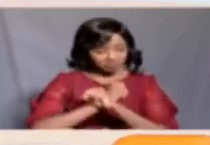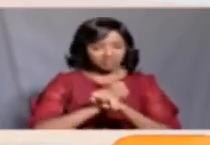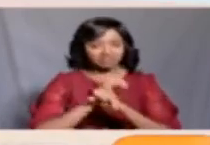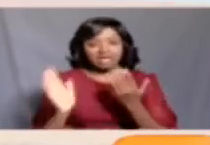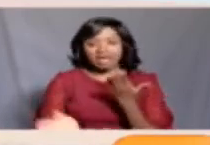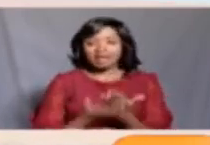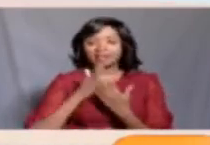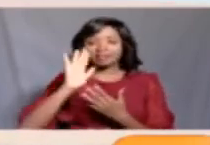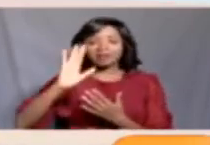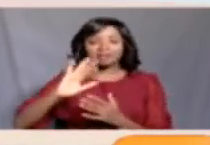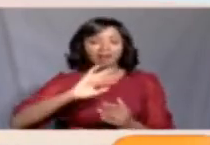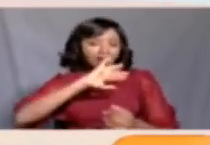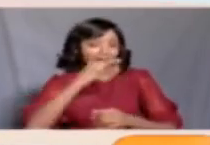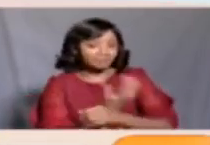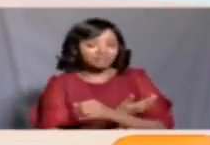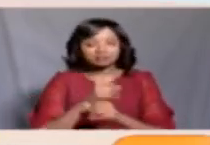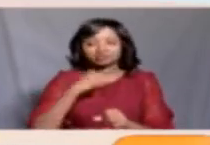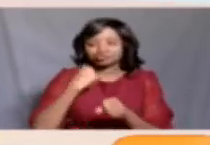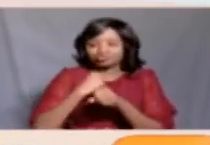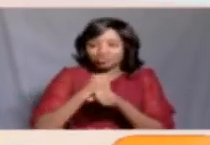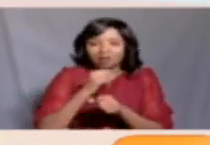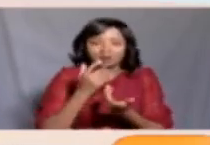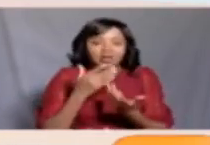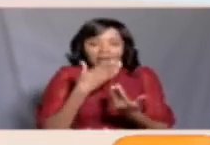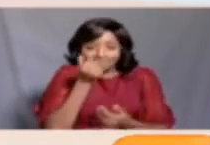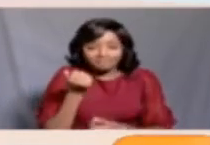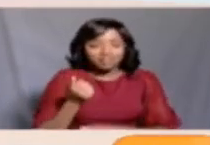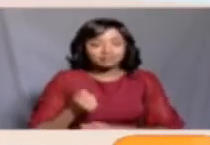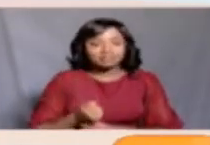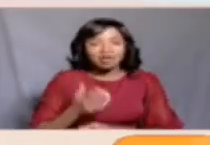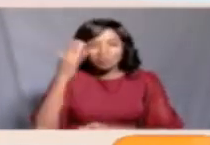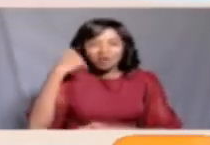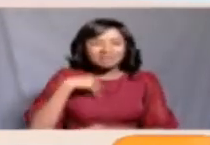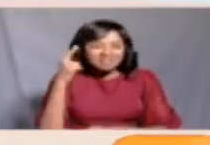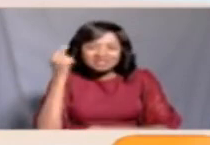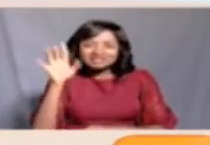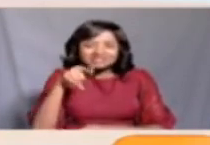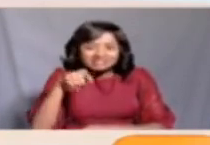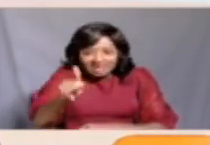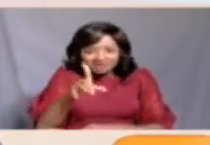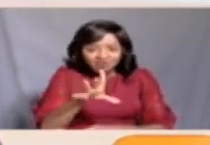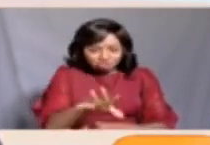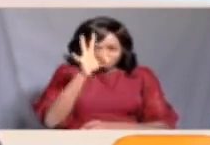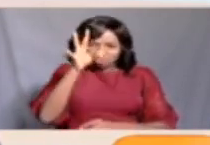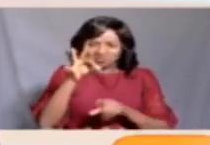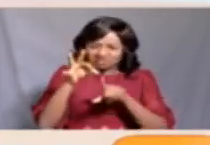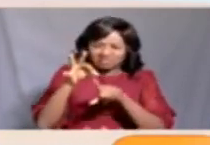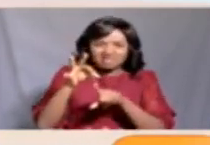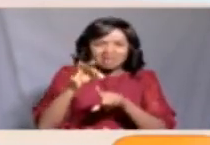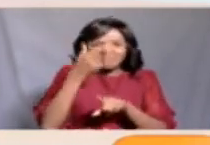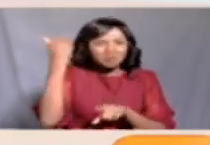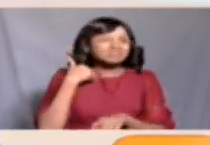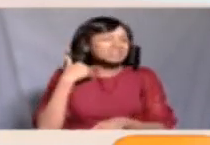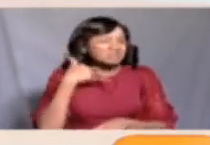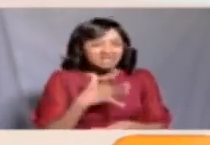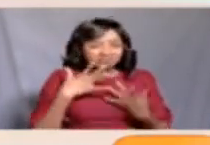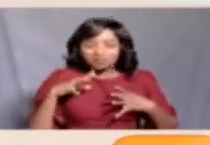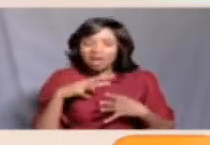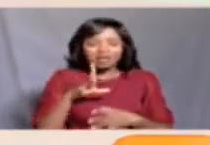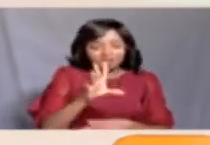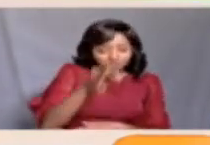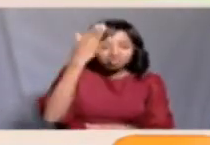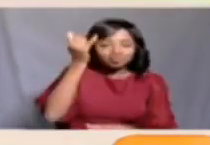their capacity to make them do better, because I don't think that they chose that line of work because they didn't like people or they didn't want to do a good job.